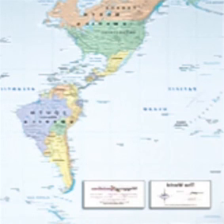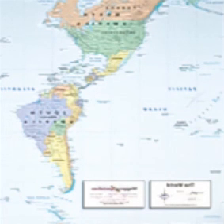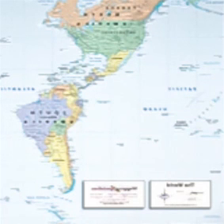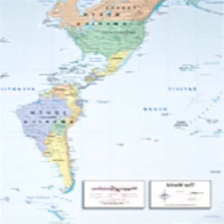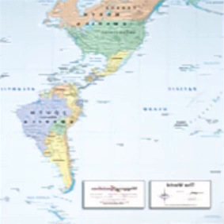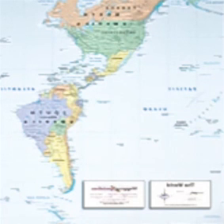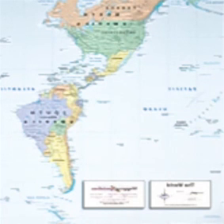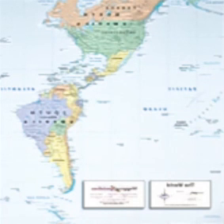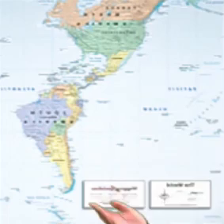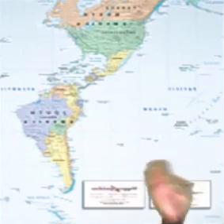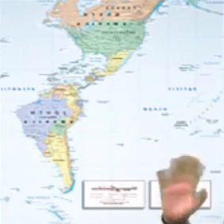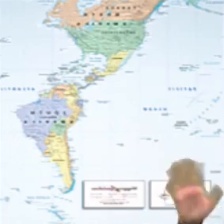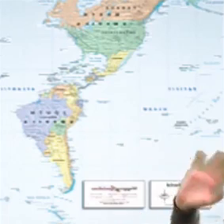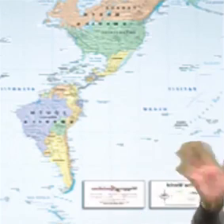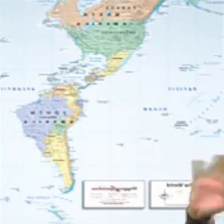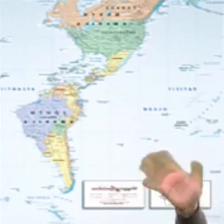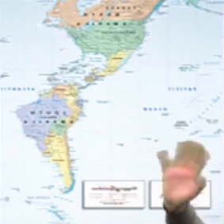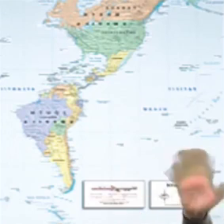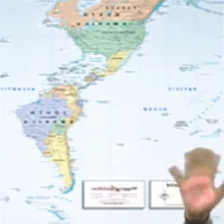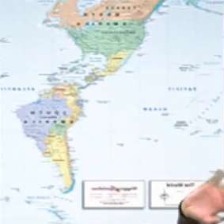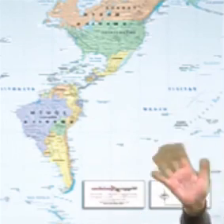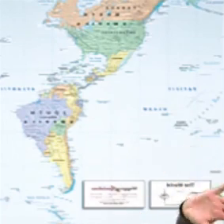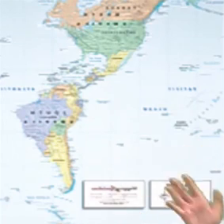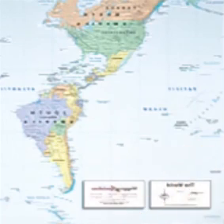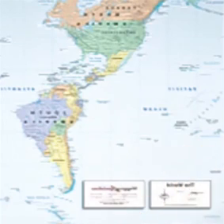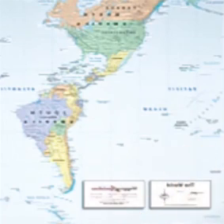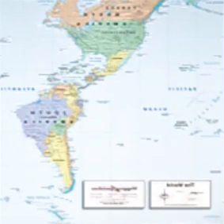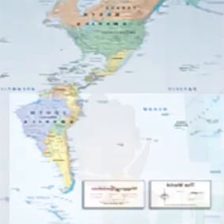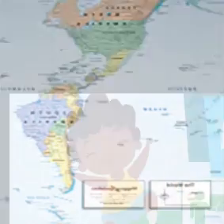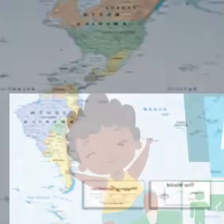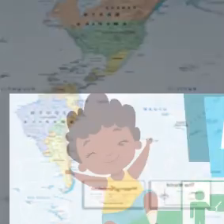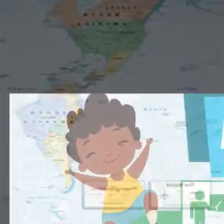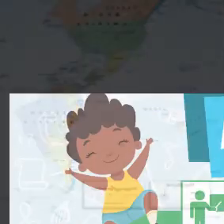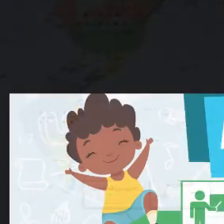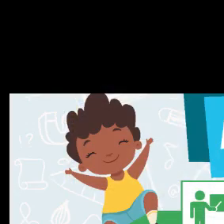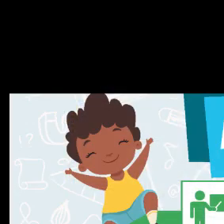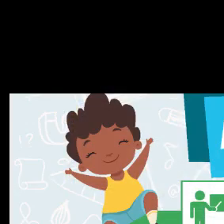see who my next guest is. From us in the studio, it's bye-bye. Bye.